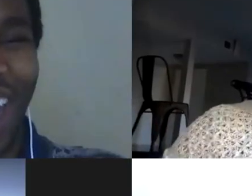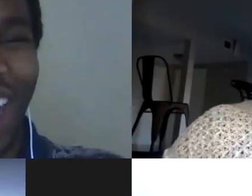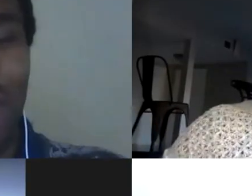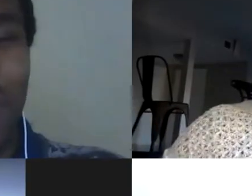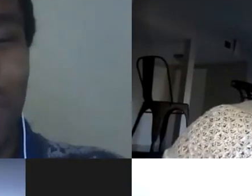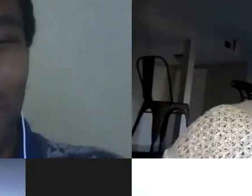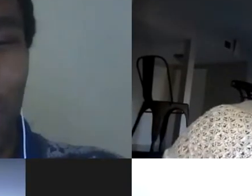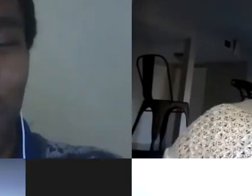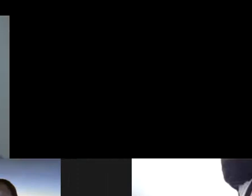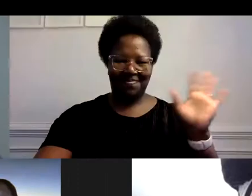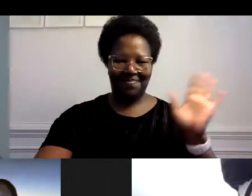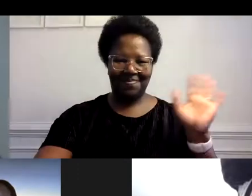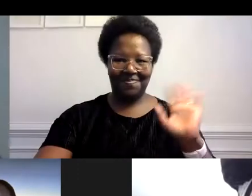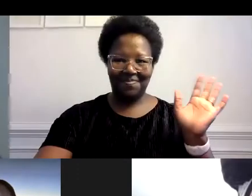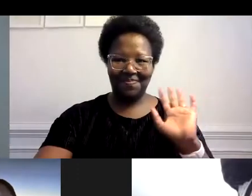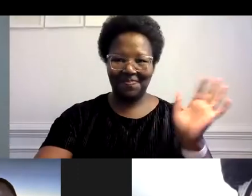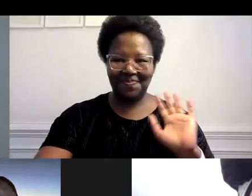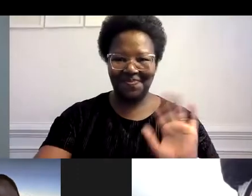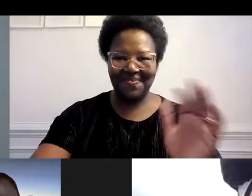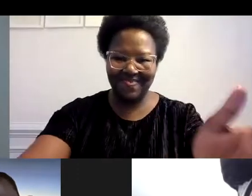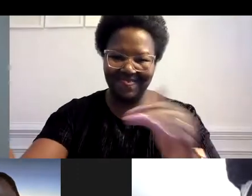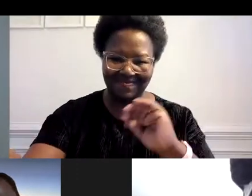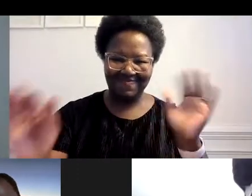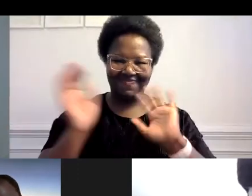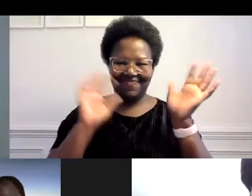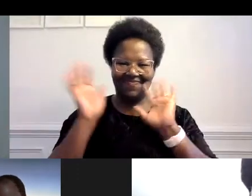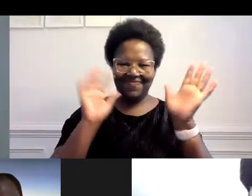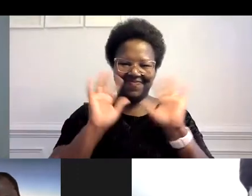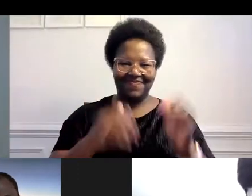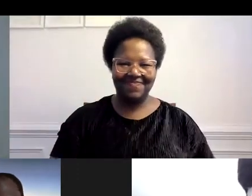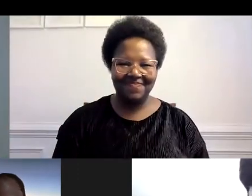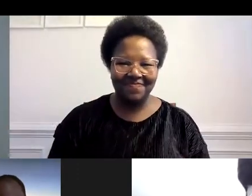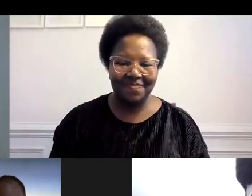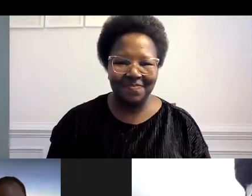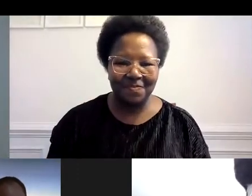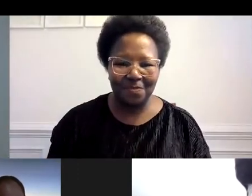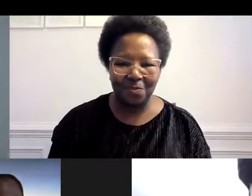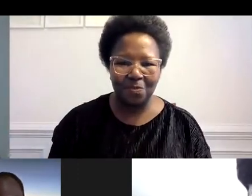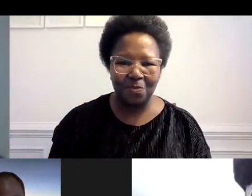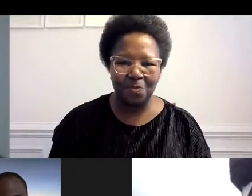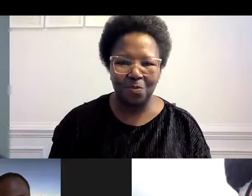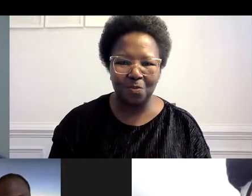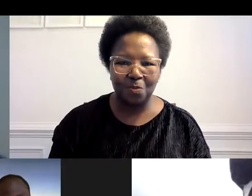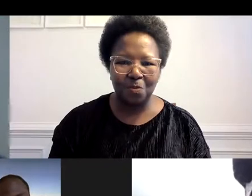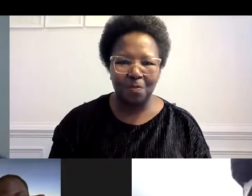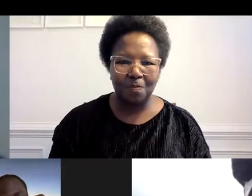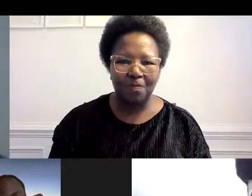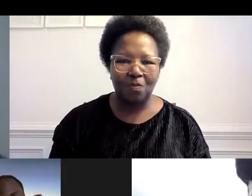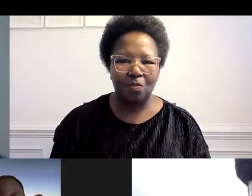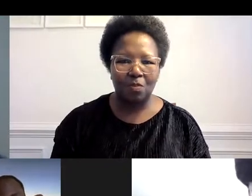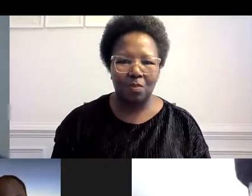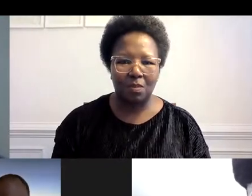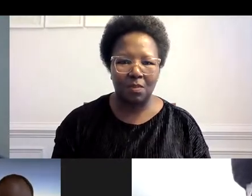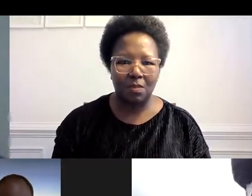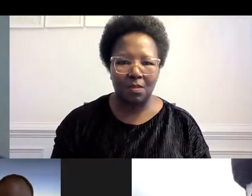Ashley, can you please do it? Because I'm working from home. Yeah. So I'm on a 30-minute break.